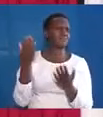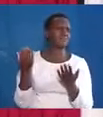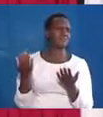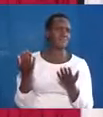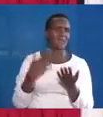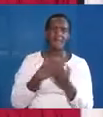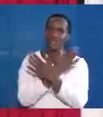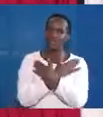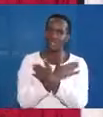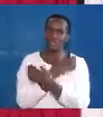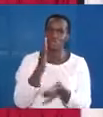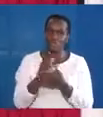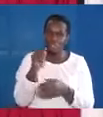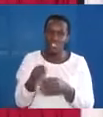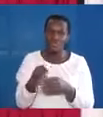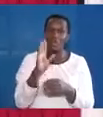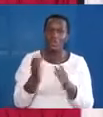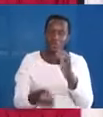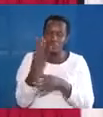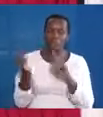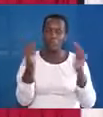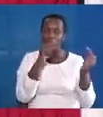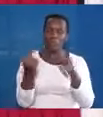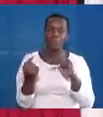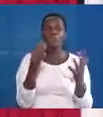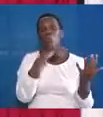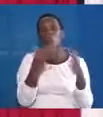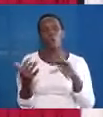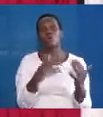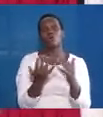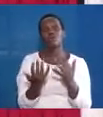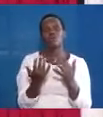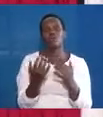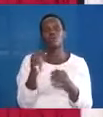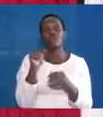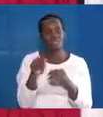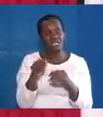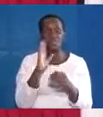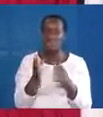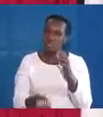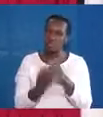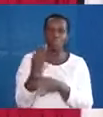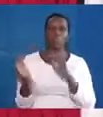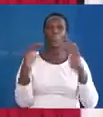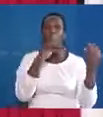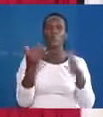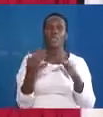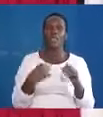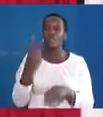My friend, is that not a recipe for war? Right? That is a recipe for war. And we have seen it in other